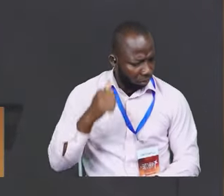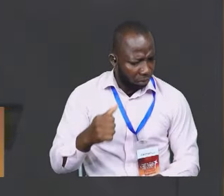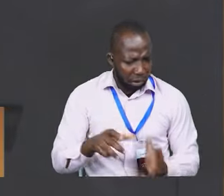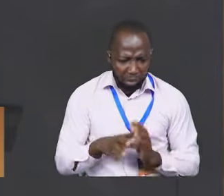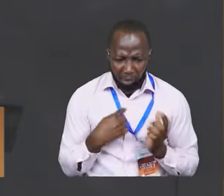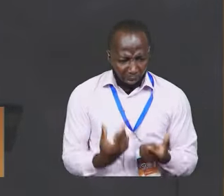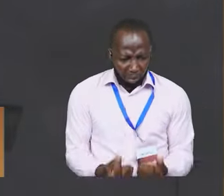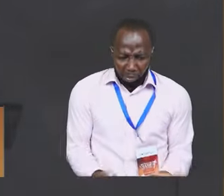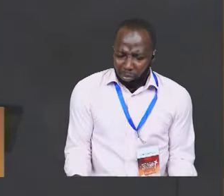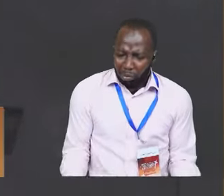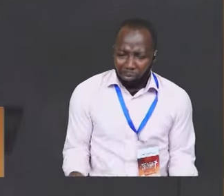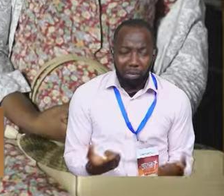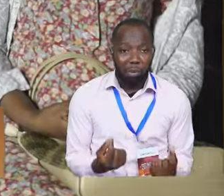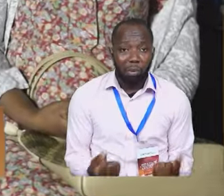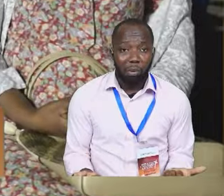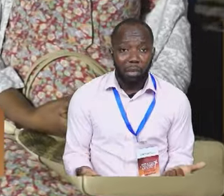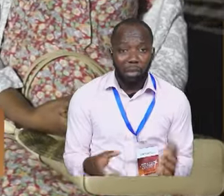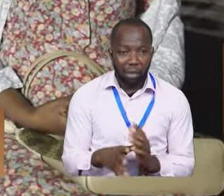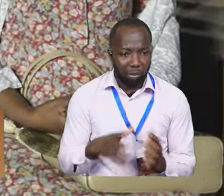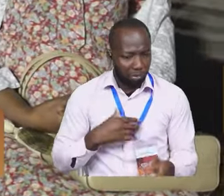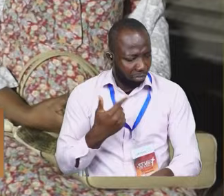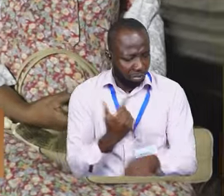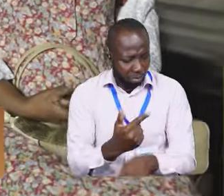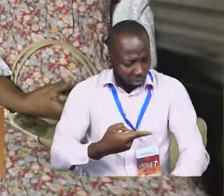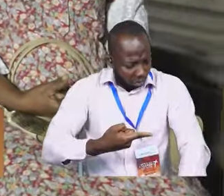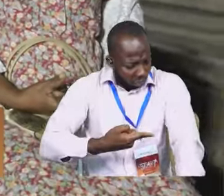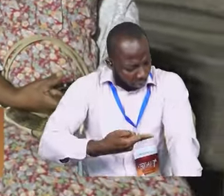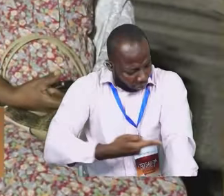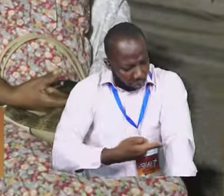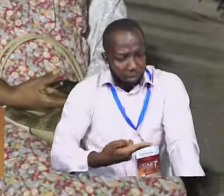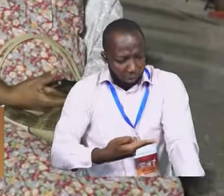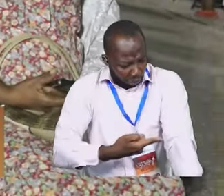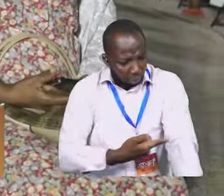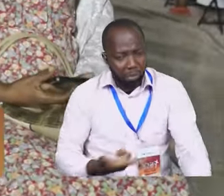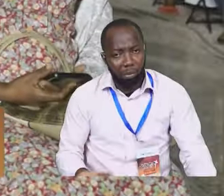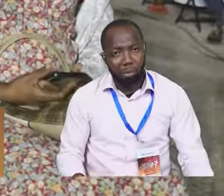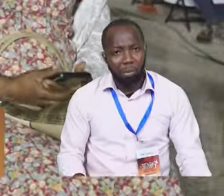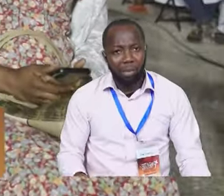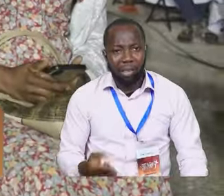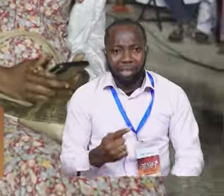said, well, what can I do? He said, well, give the child injection.